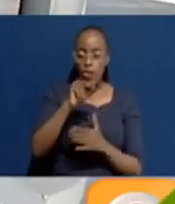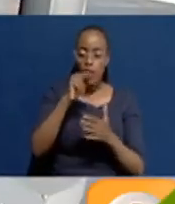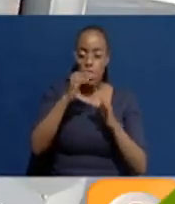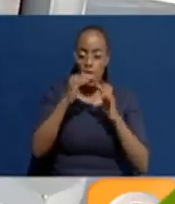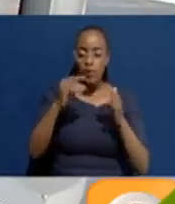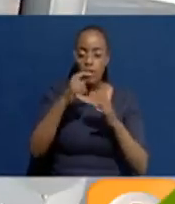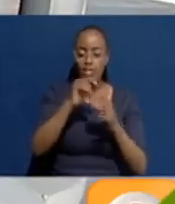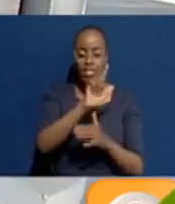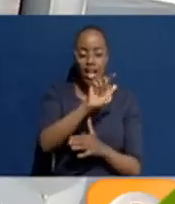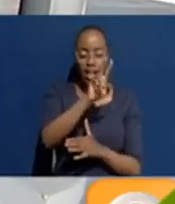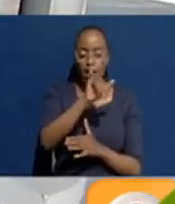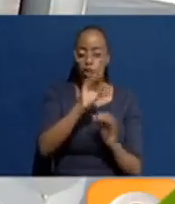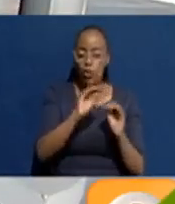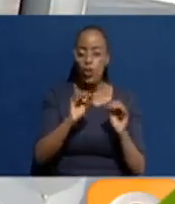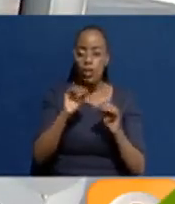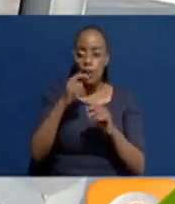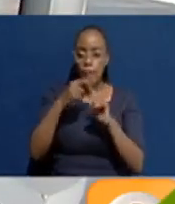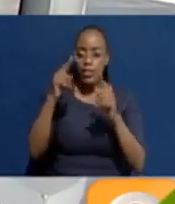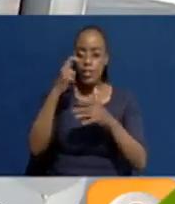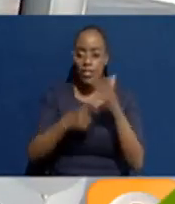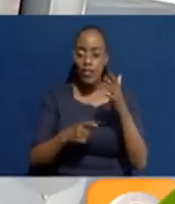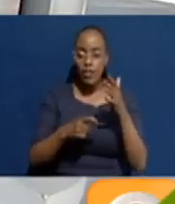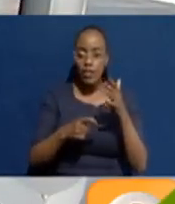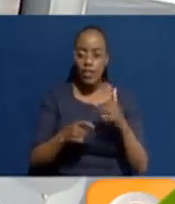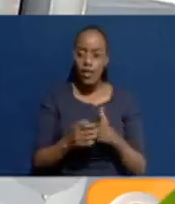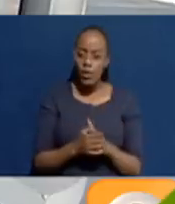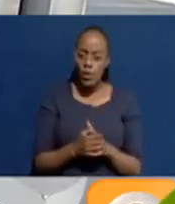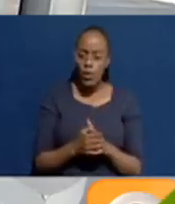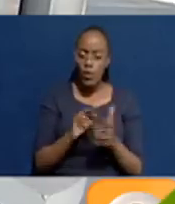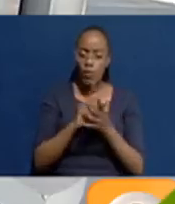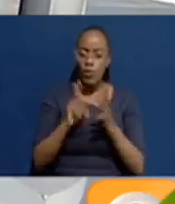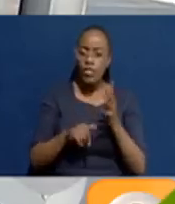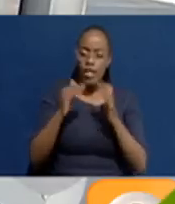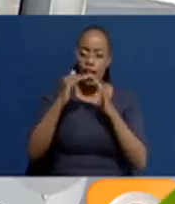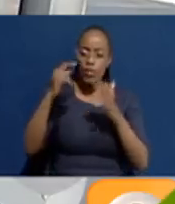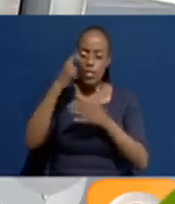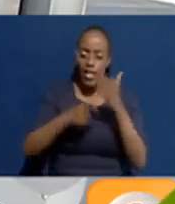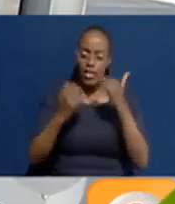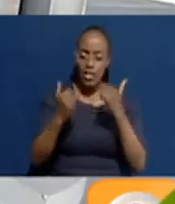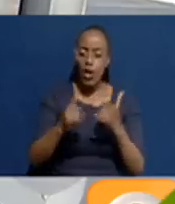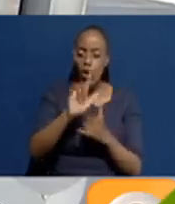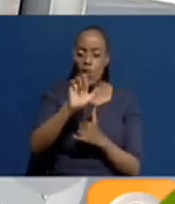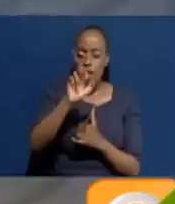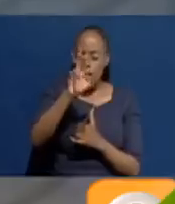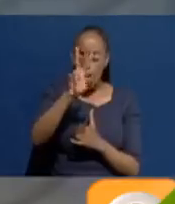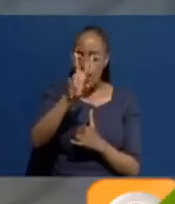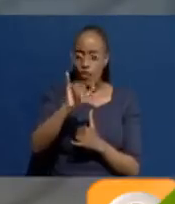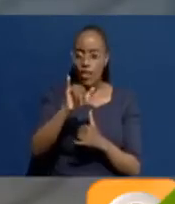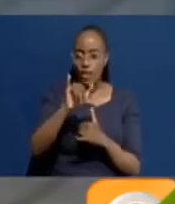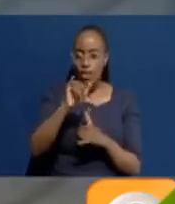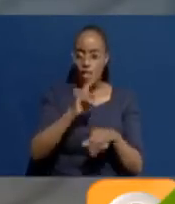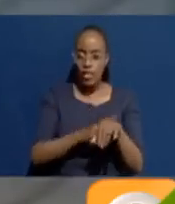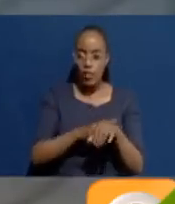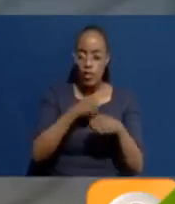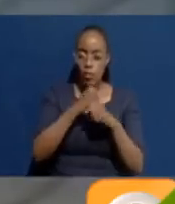no longer a levy, it's a tax, housing tax. Yes, that's what Kenya told us. Thing. So you just call it housing tax? Yes. We're calling it a levy, we're enforcing it